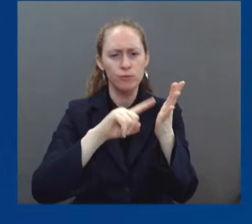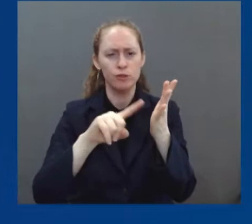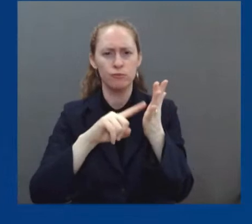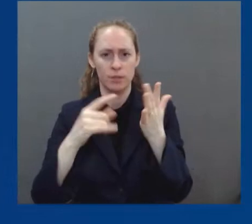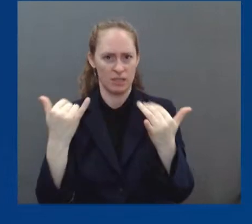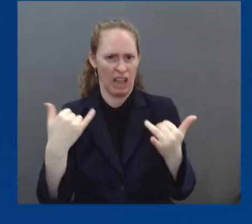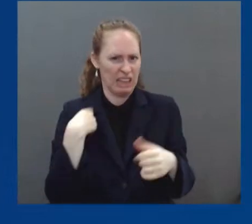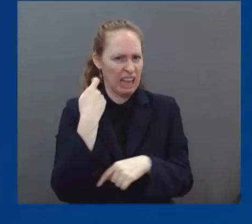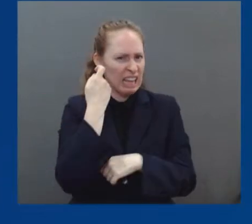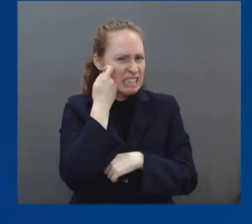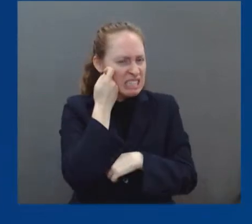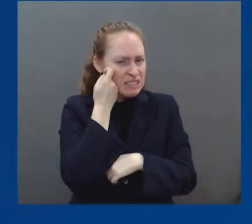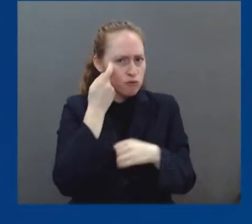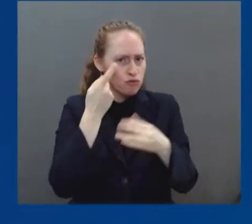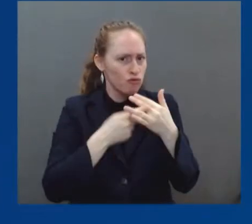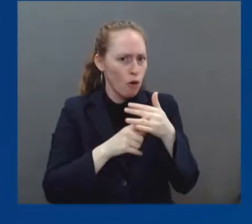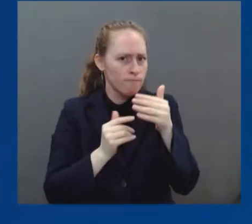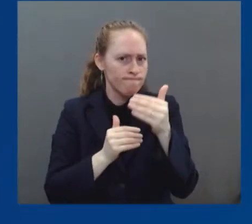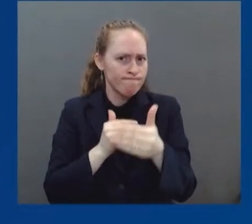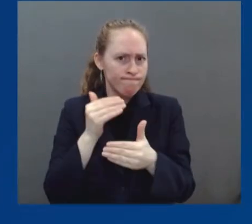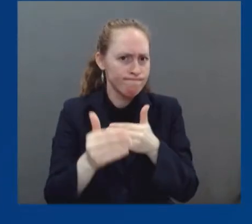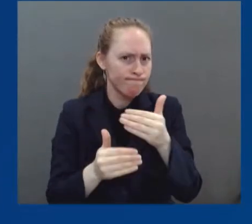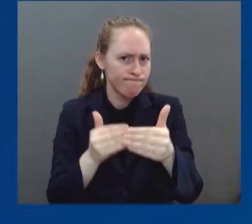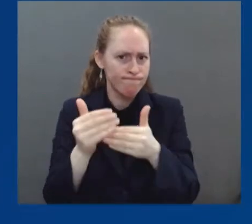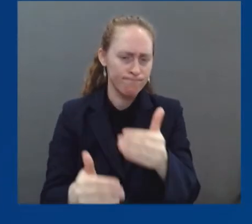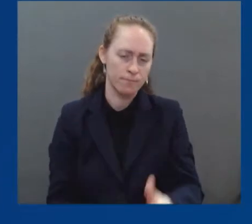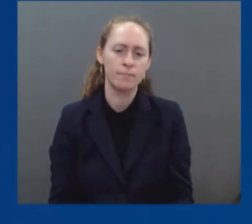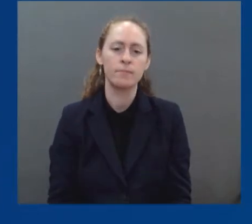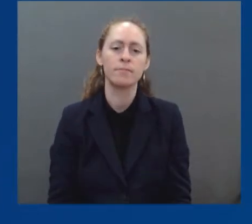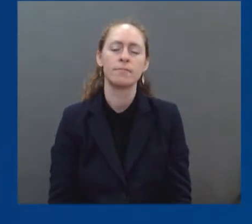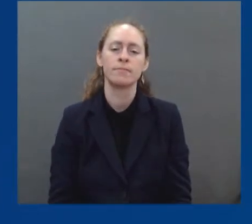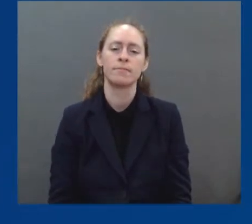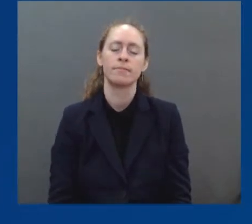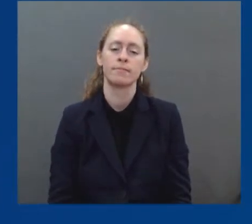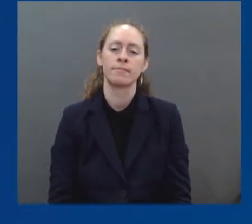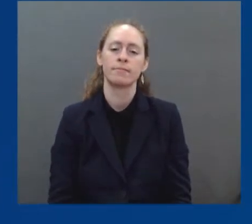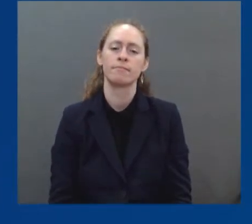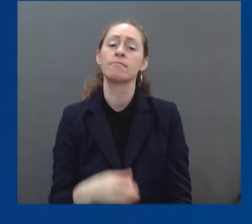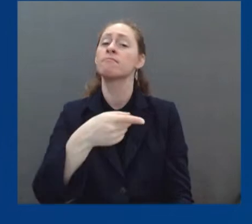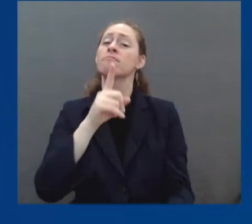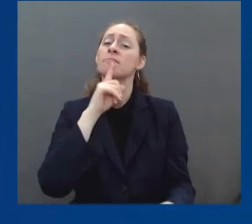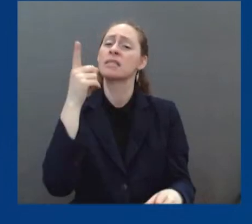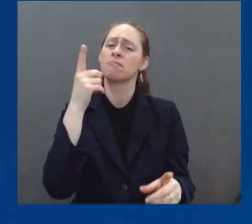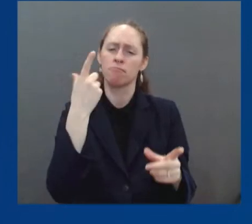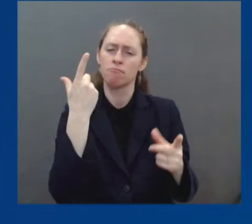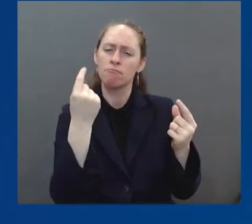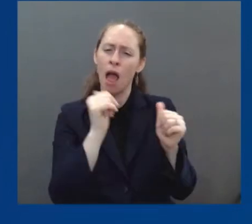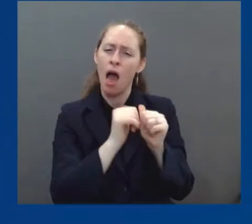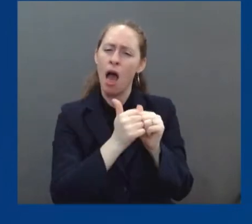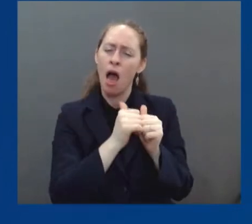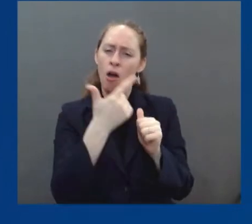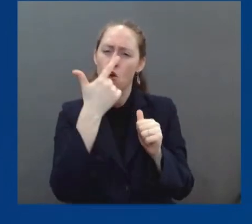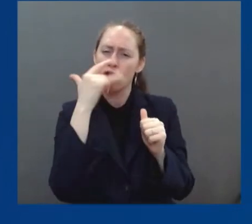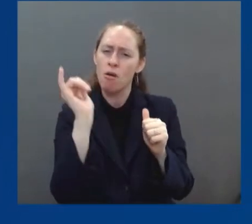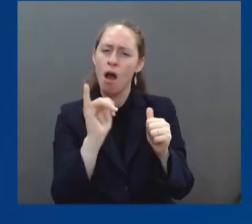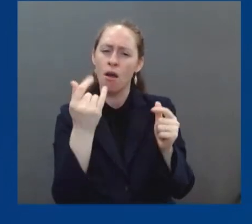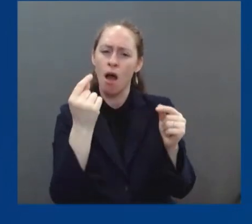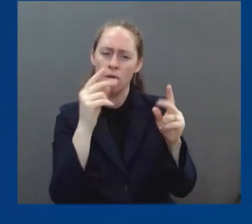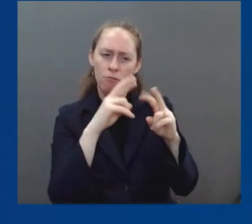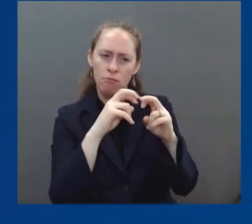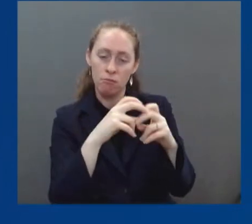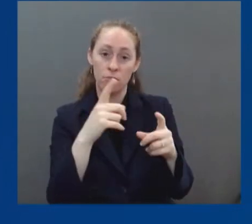doing is assessing different fourth doses that are either ancestral strain or